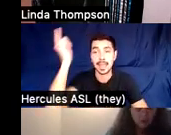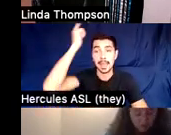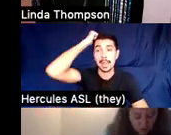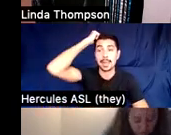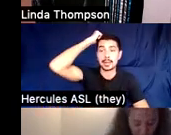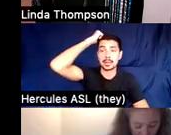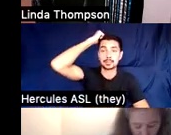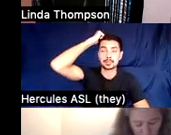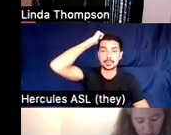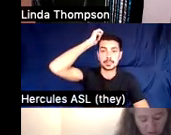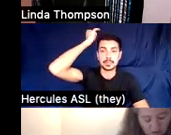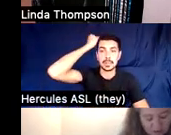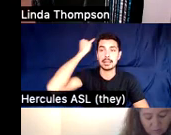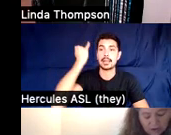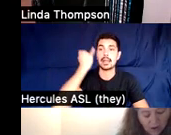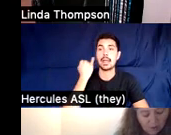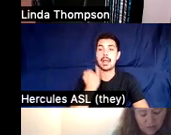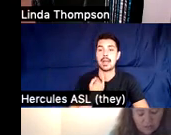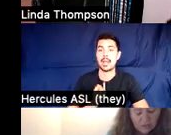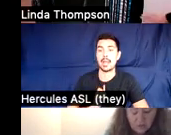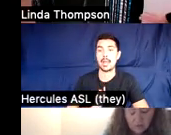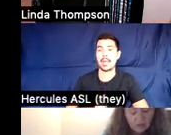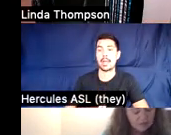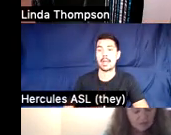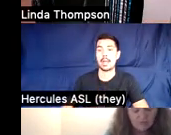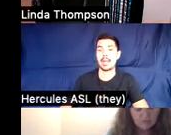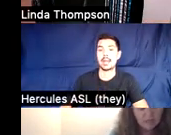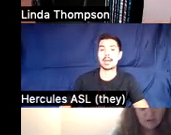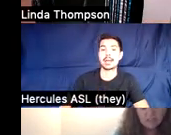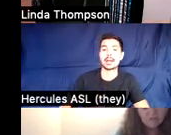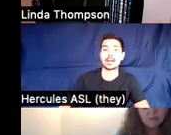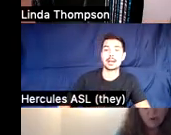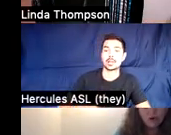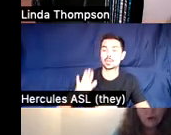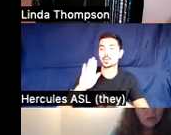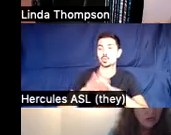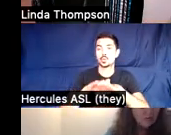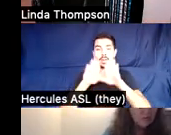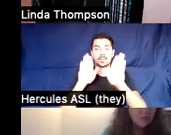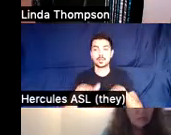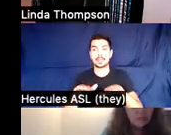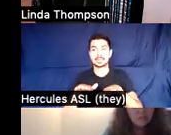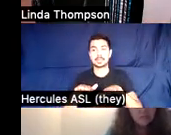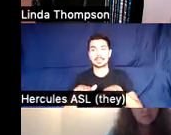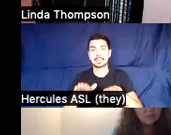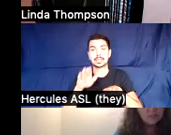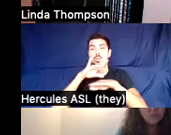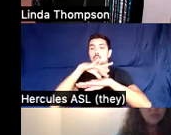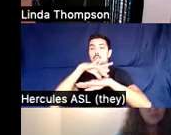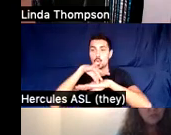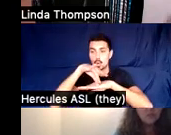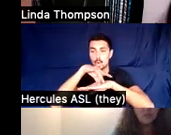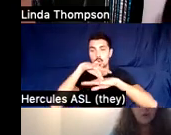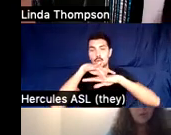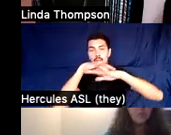core, out your feet into the earth. No matter how many layers of floor and carpet and cement are